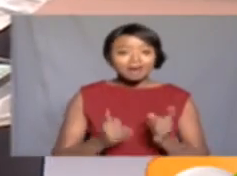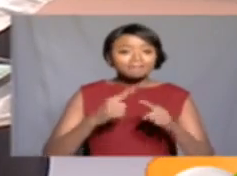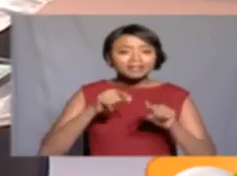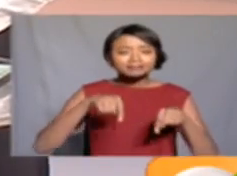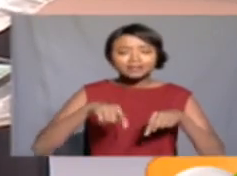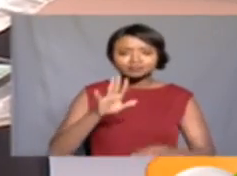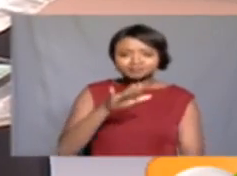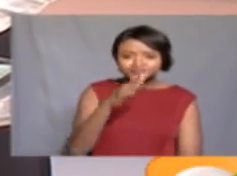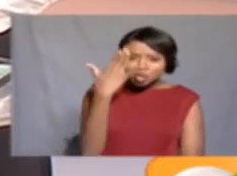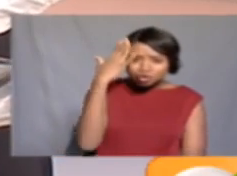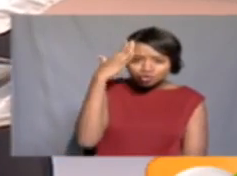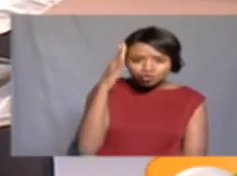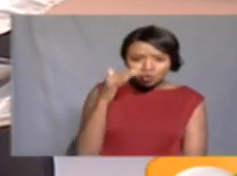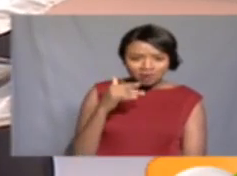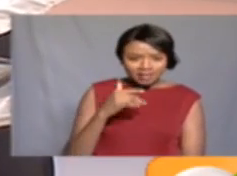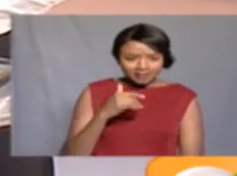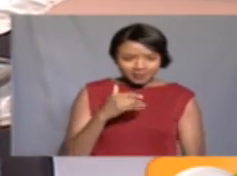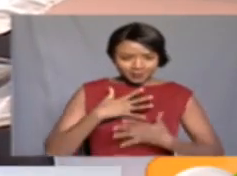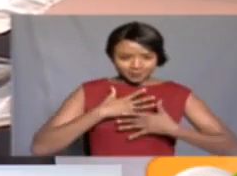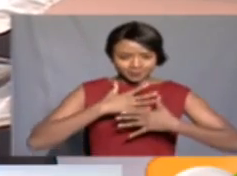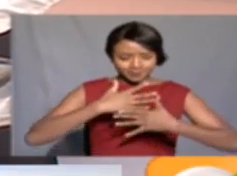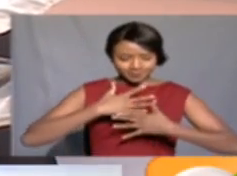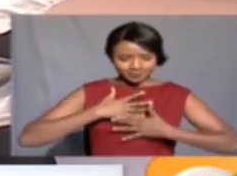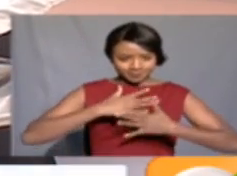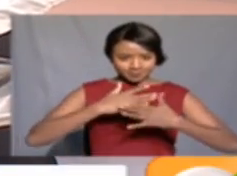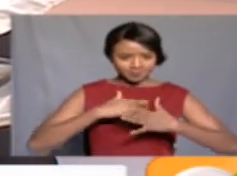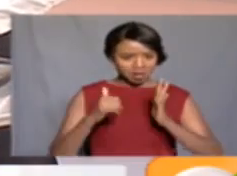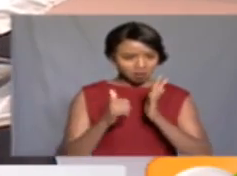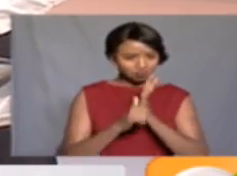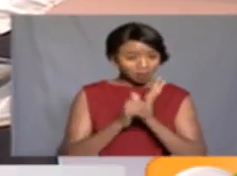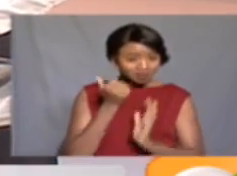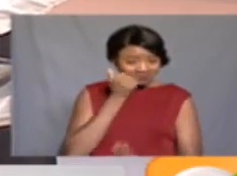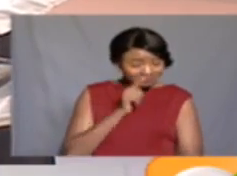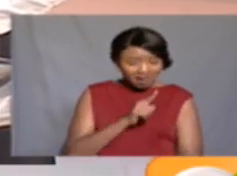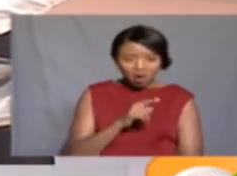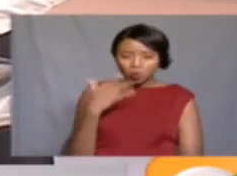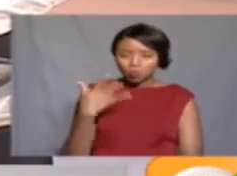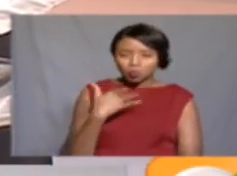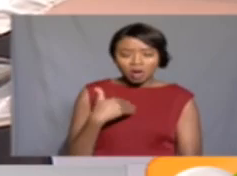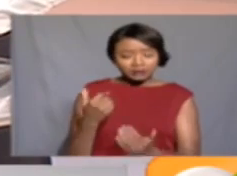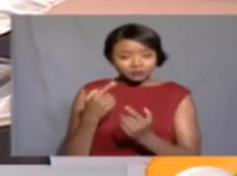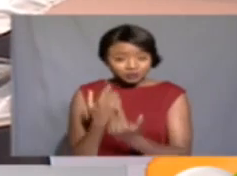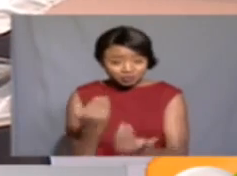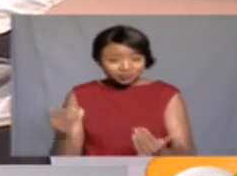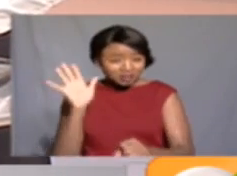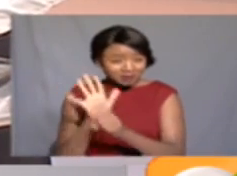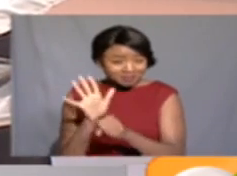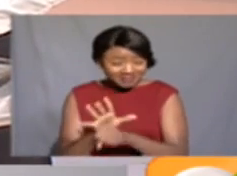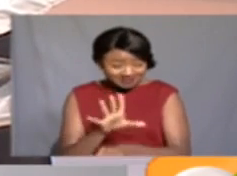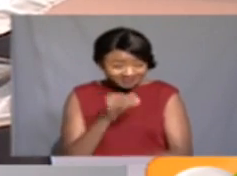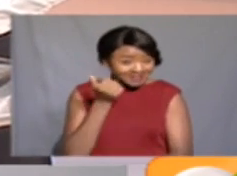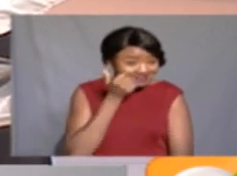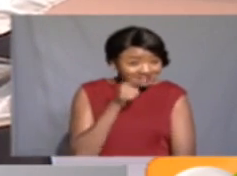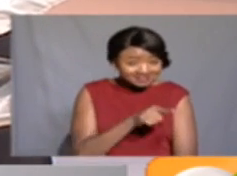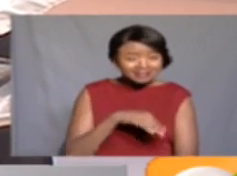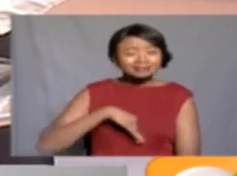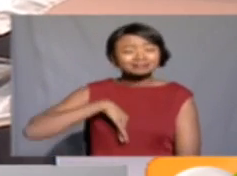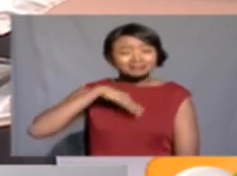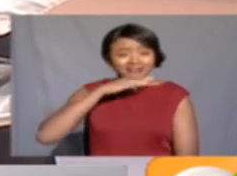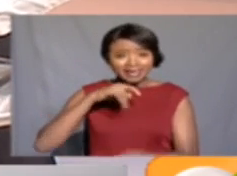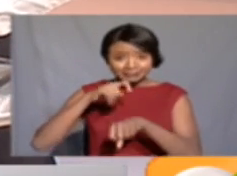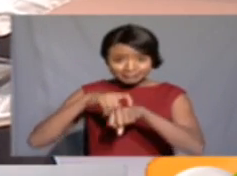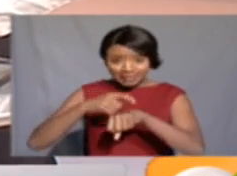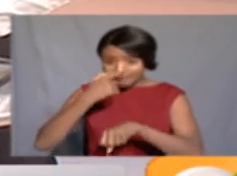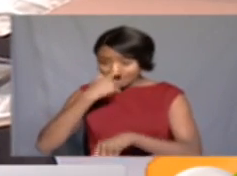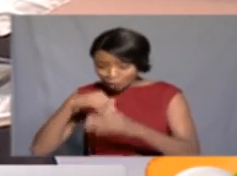Did you know that pneumonia is Kenya's leading killer disease and the number one killer of children, especially under the age of 5? Every